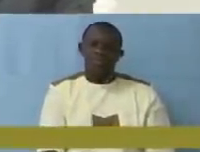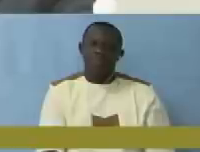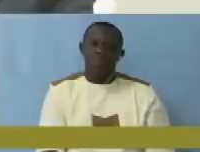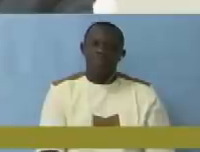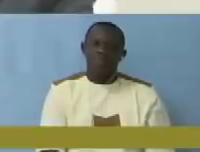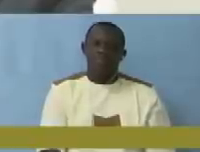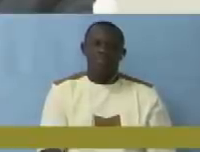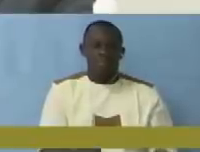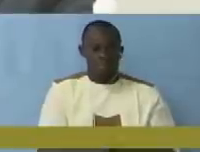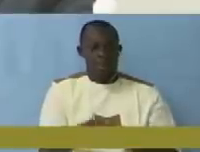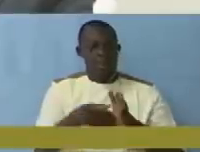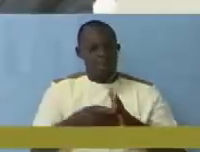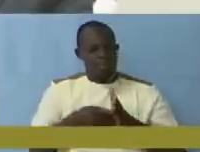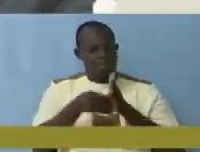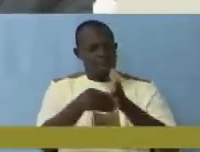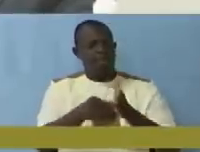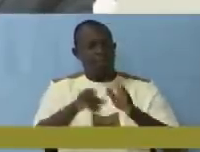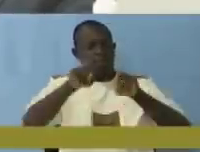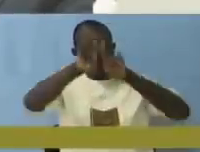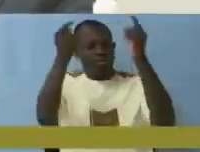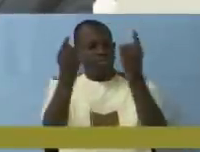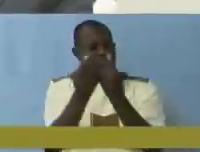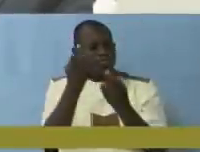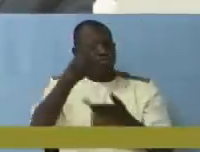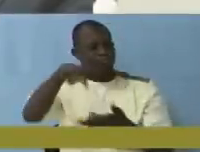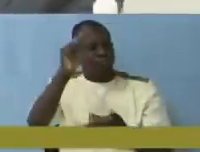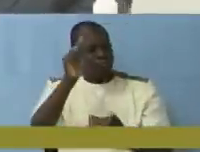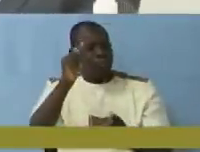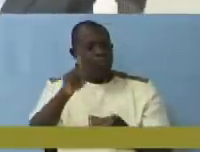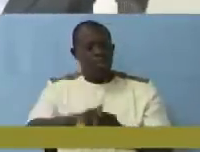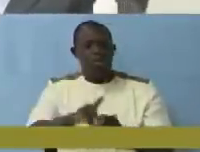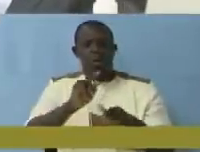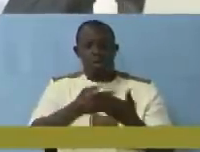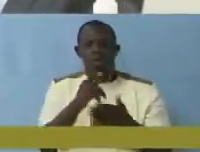nyami. Director General. Correct? Yes. Or